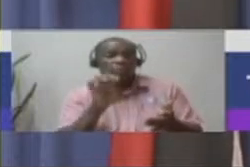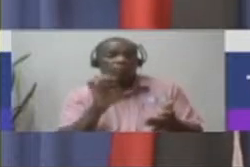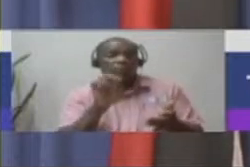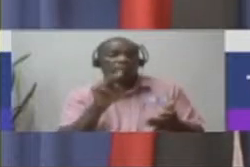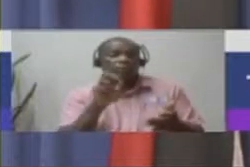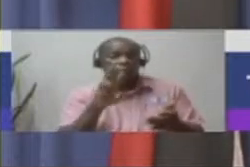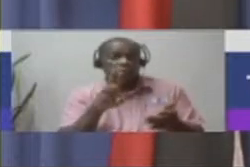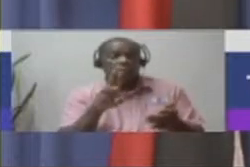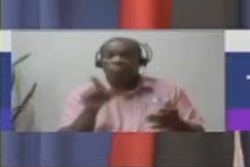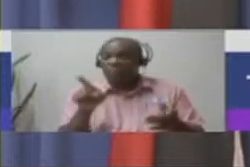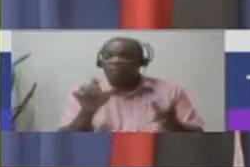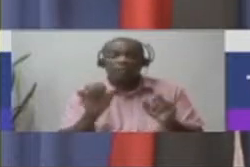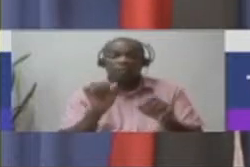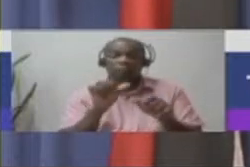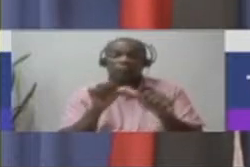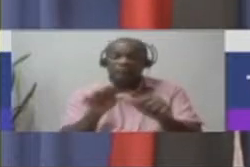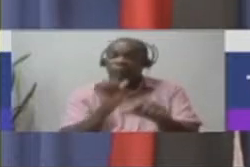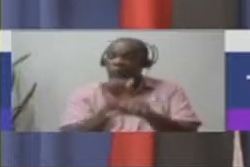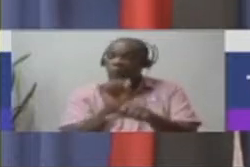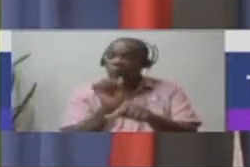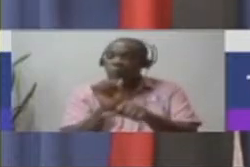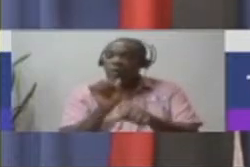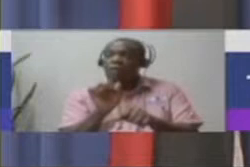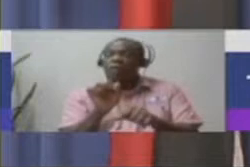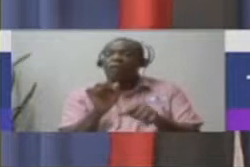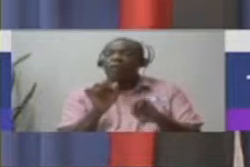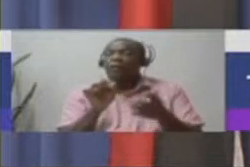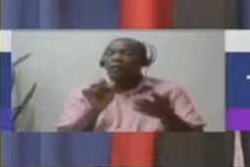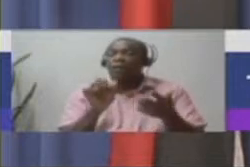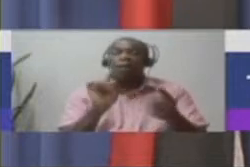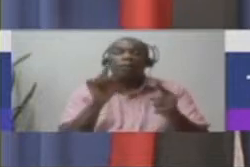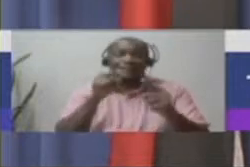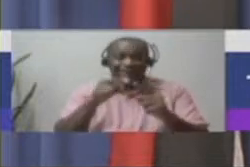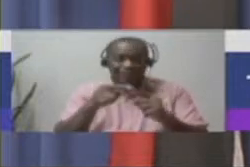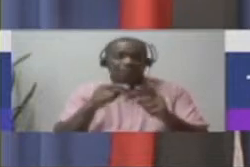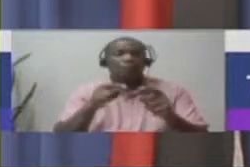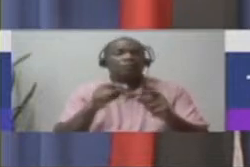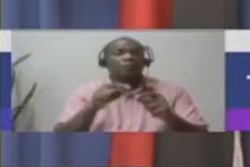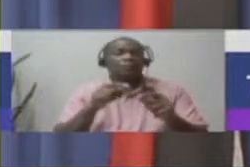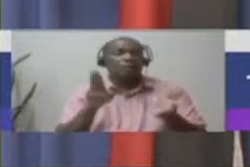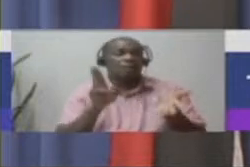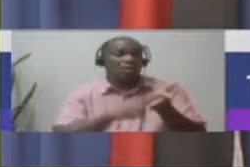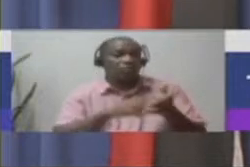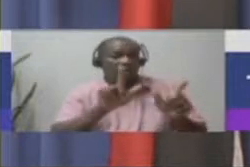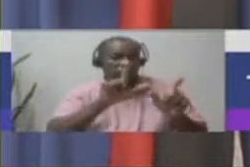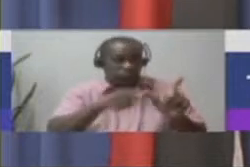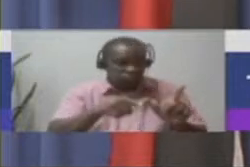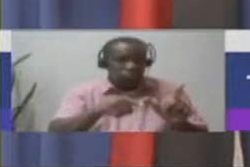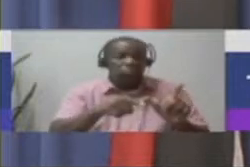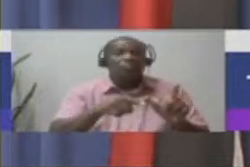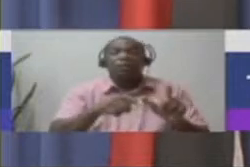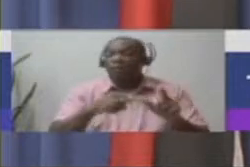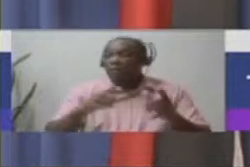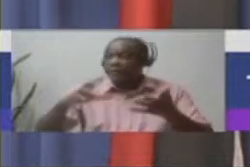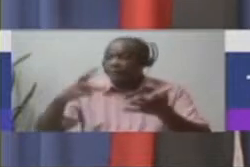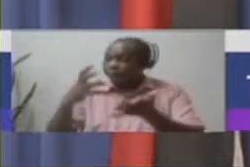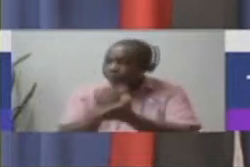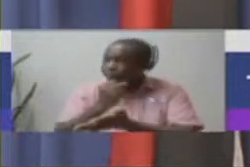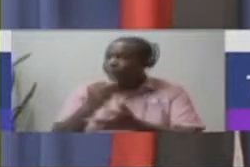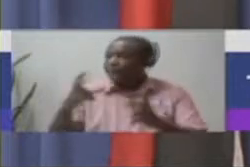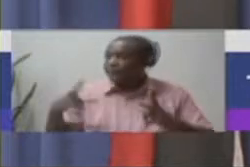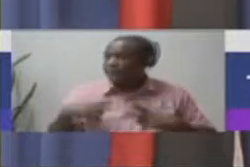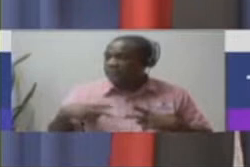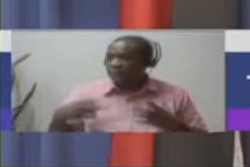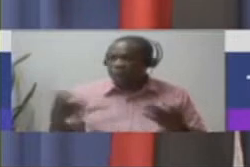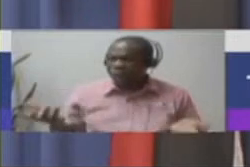these are all standard public service regulations covered under law and negotiations